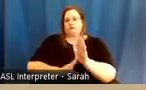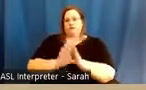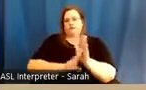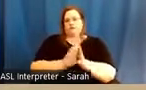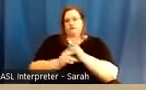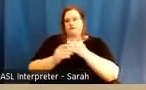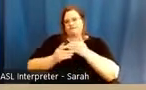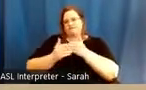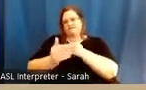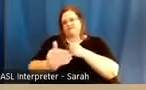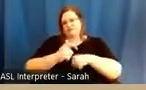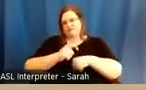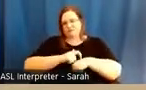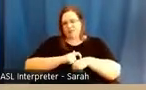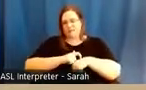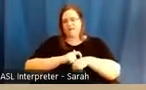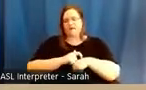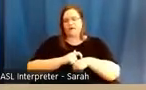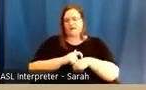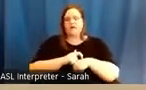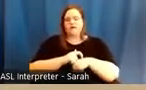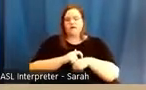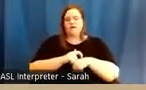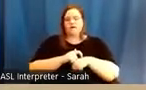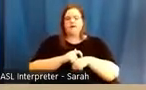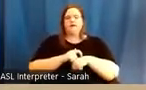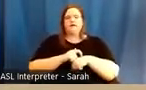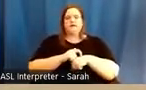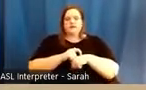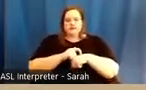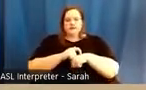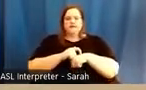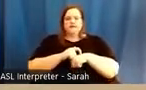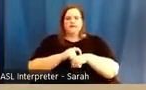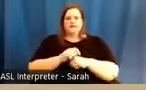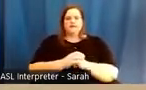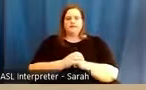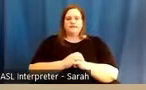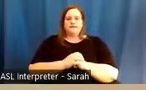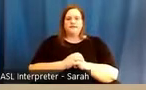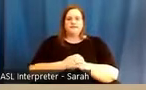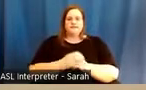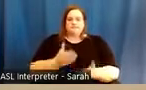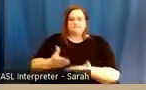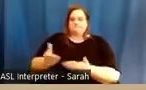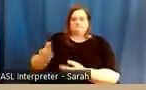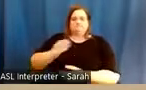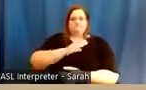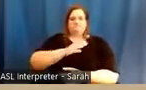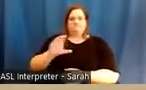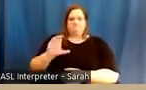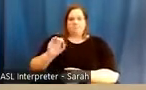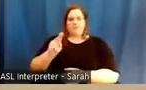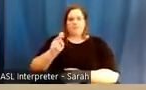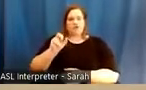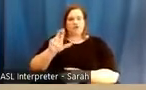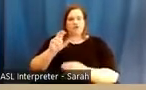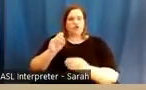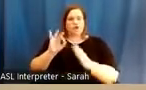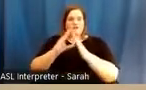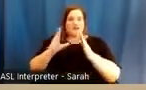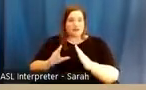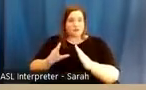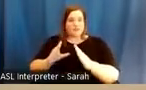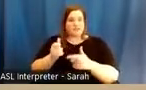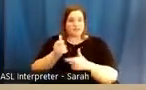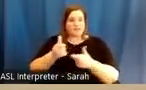And I will leave it to the Commissioner of Housing is going to speak soon to also discuss, like,